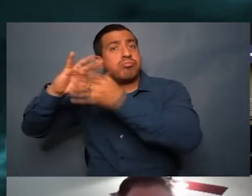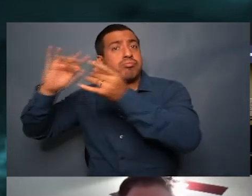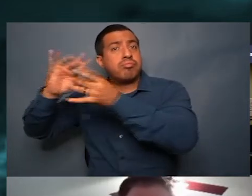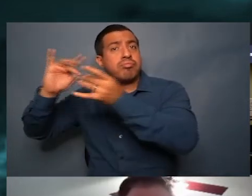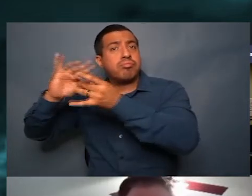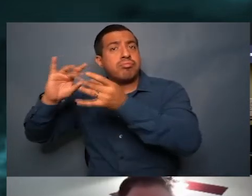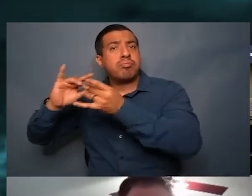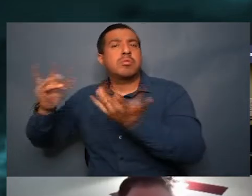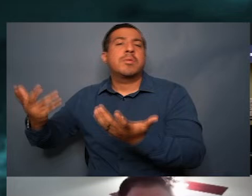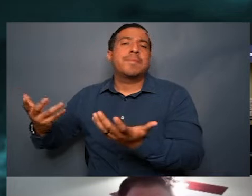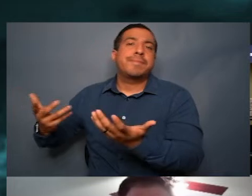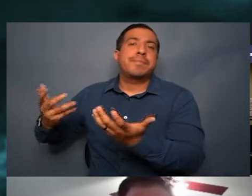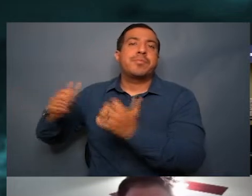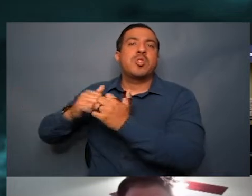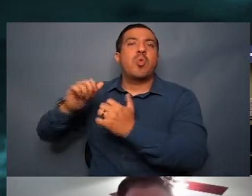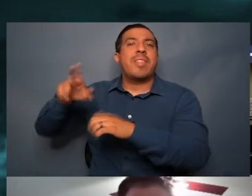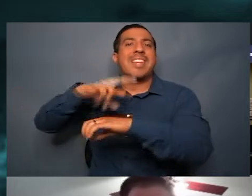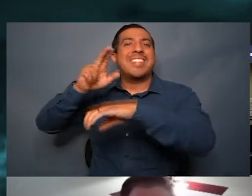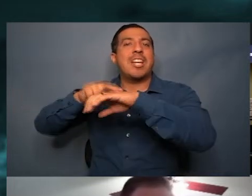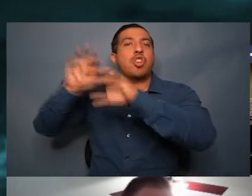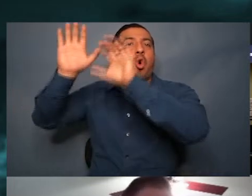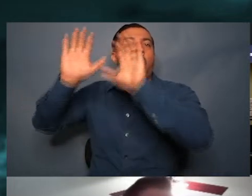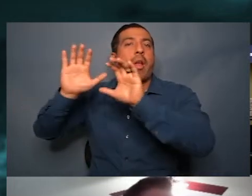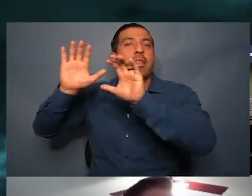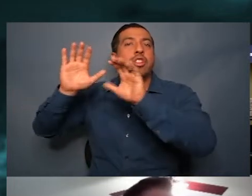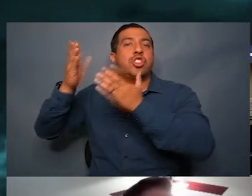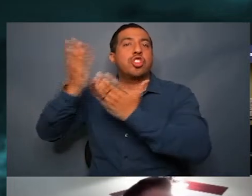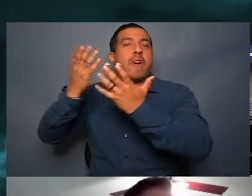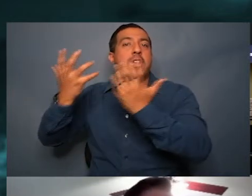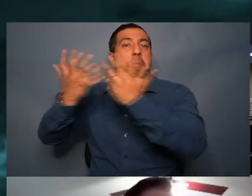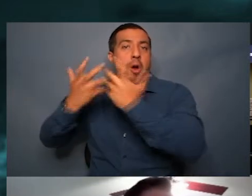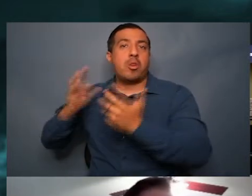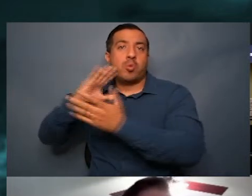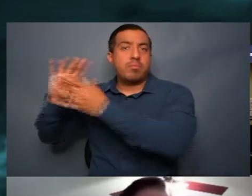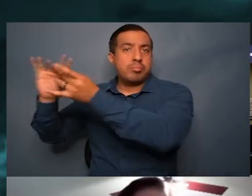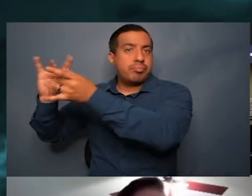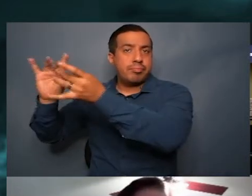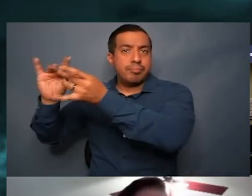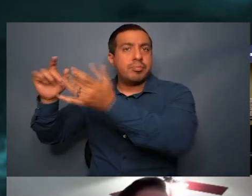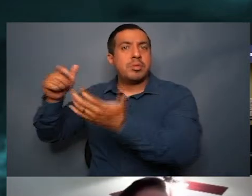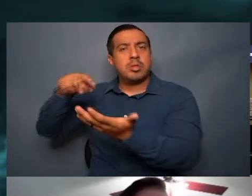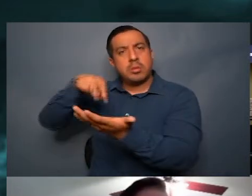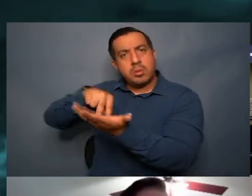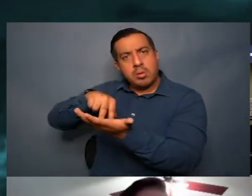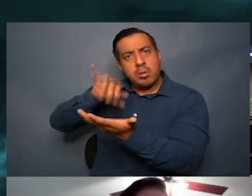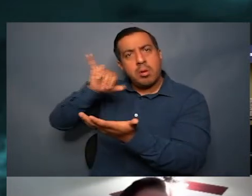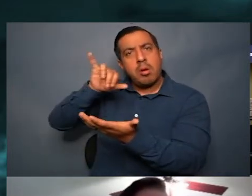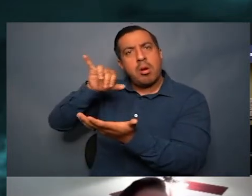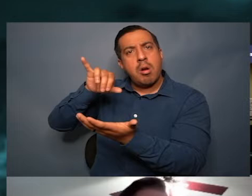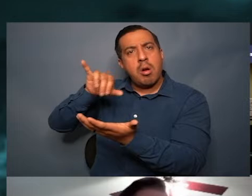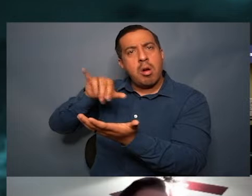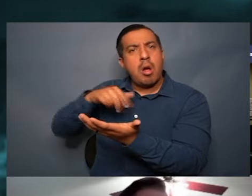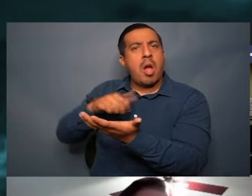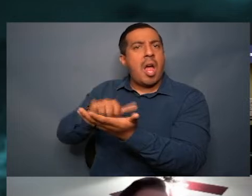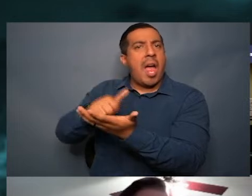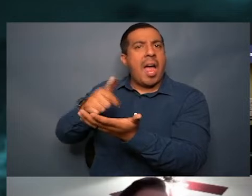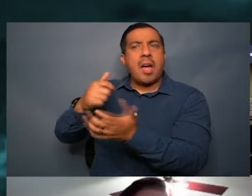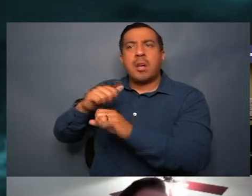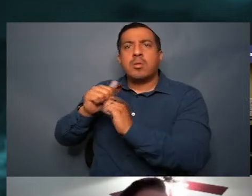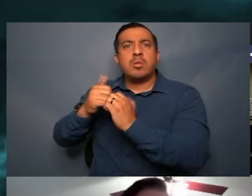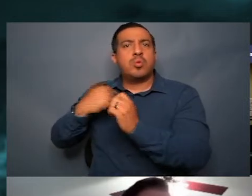about, along with our National Weather Service partners, you can get to understand where you